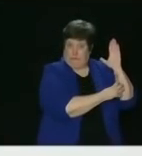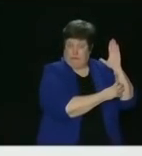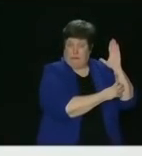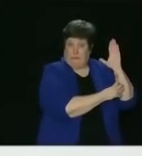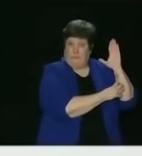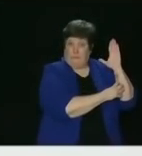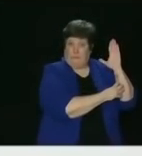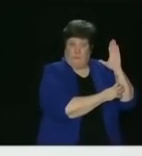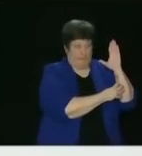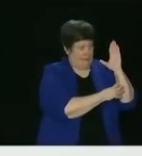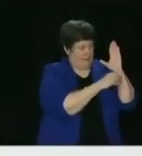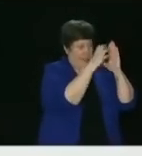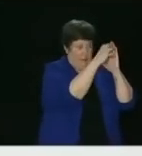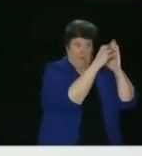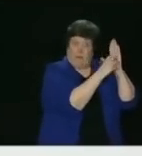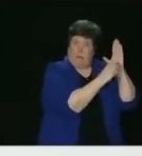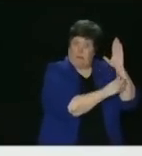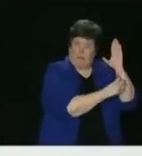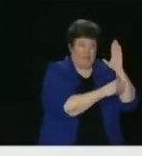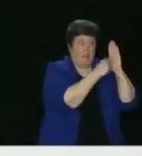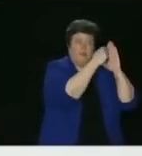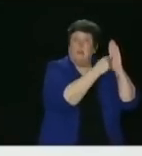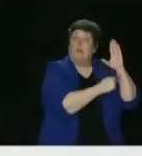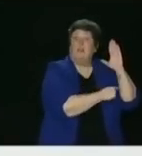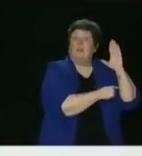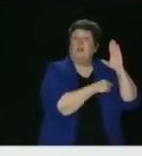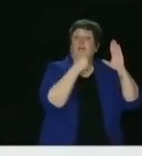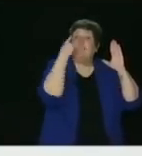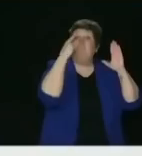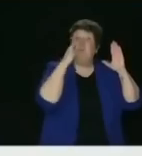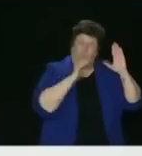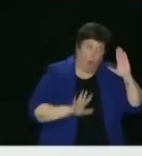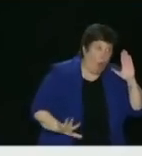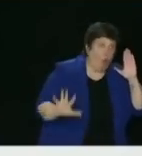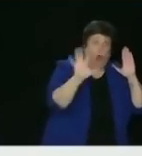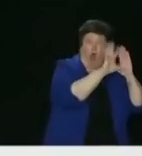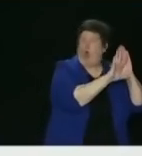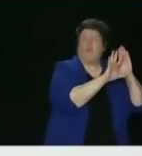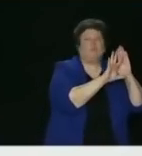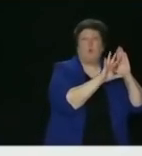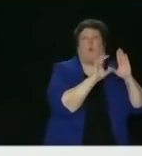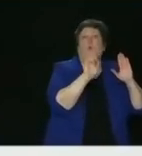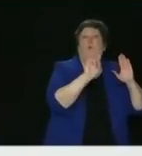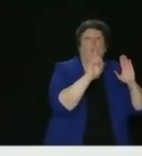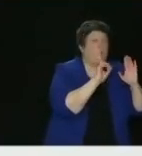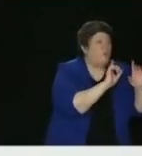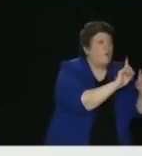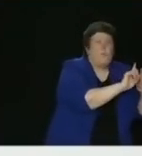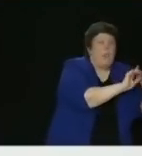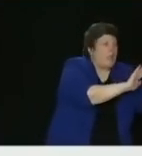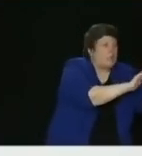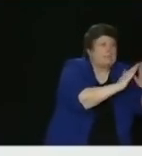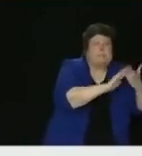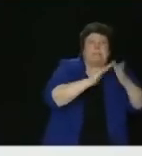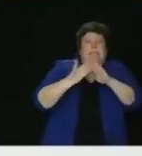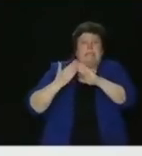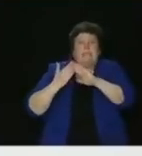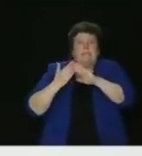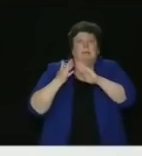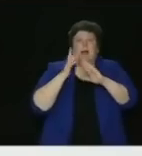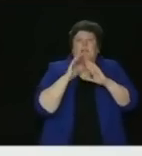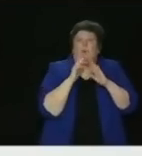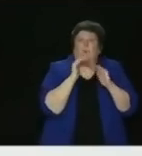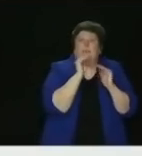measures necessary, will only apply where they are needed. We talked about geographically